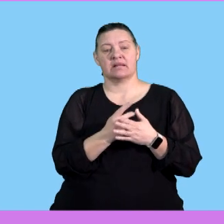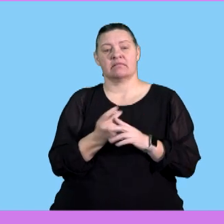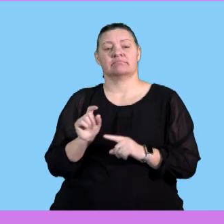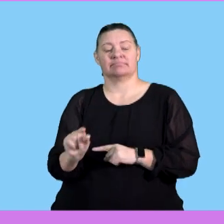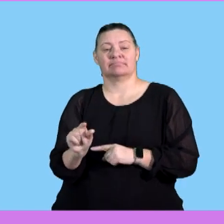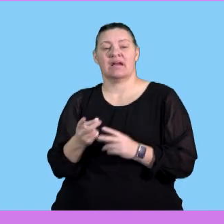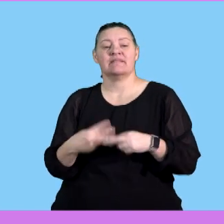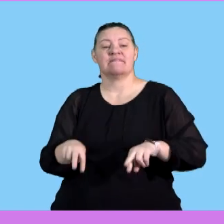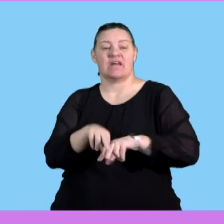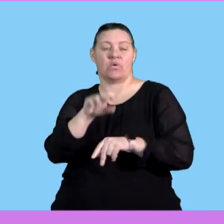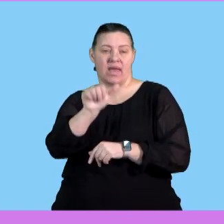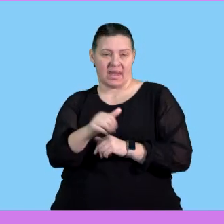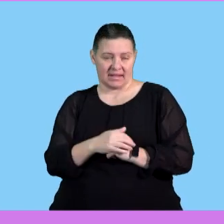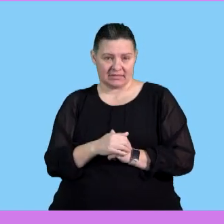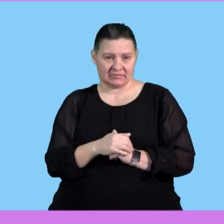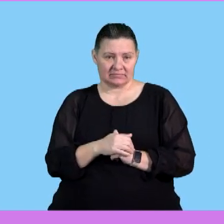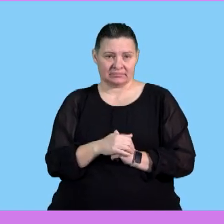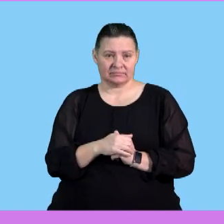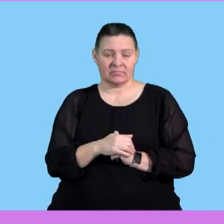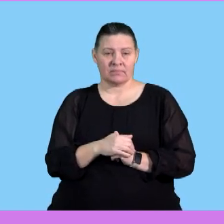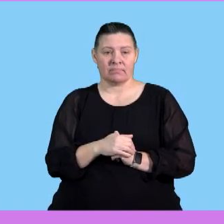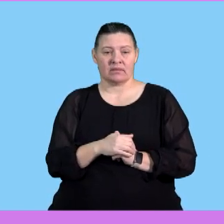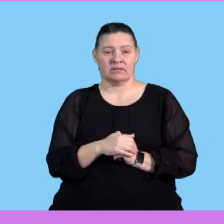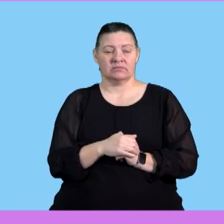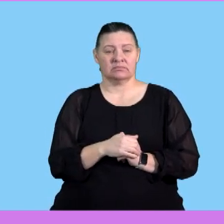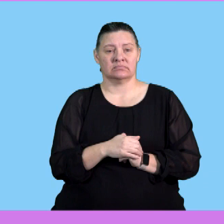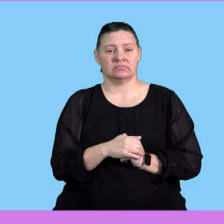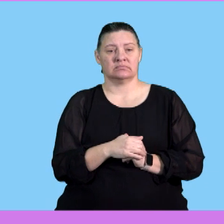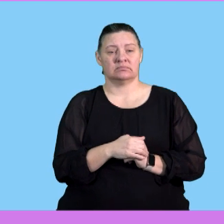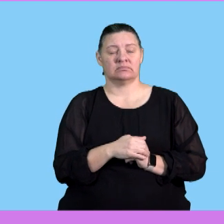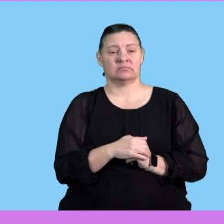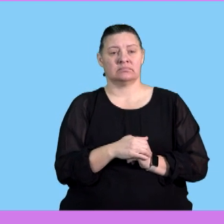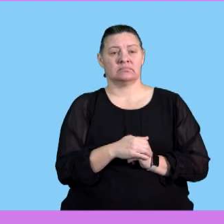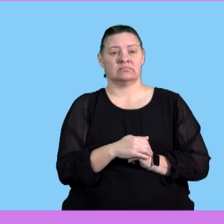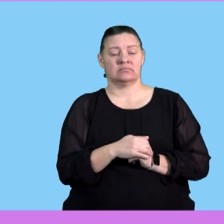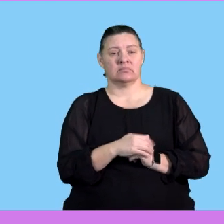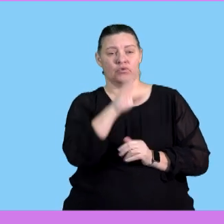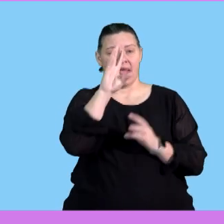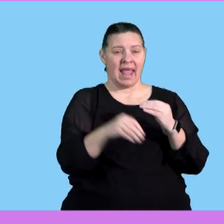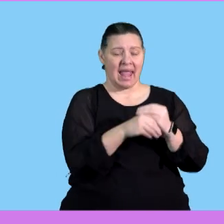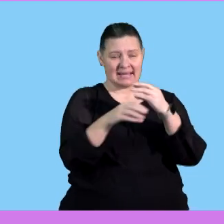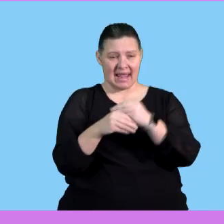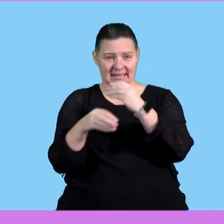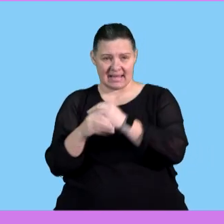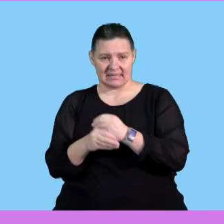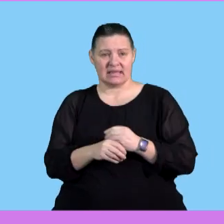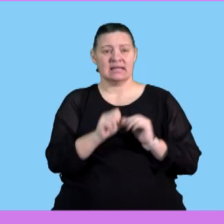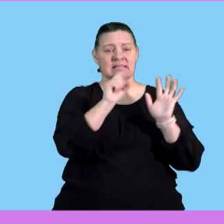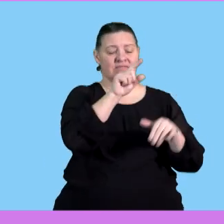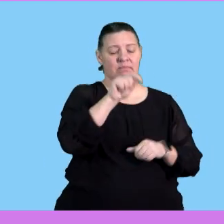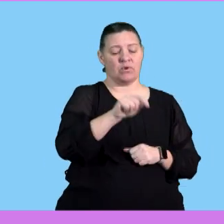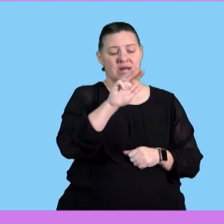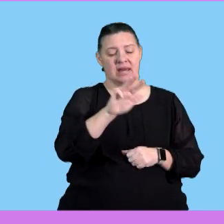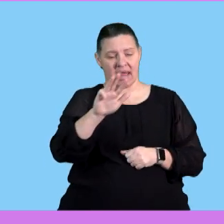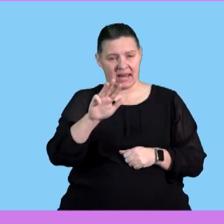total, which is the value of A. Now, having the total of all these values, we are going to have